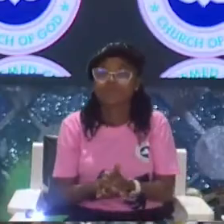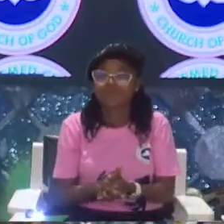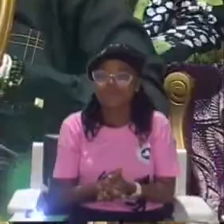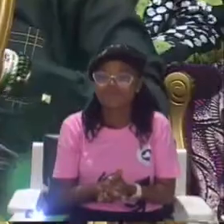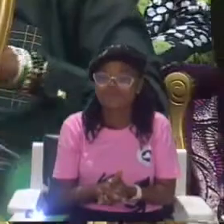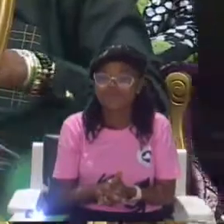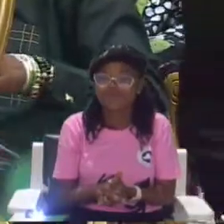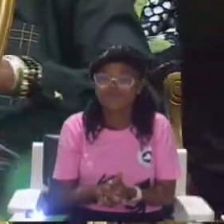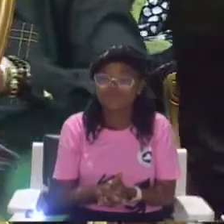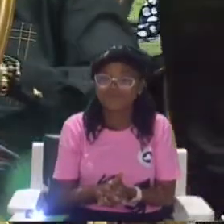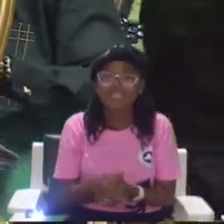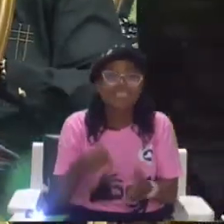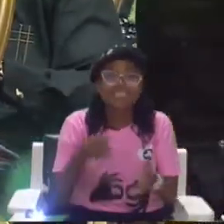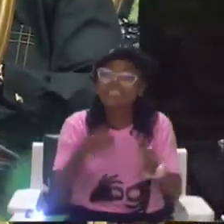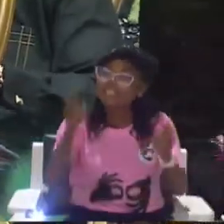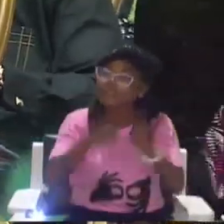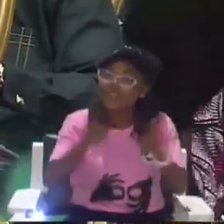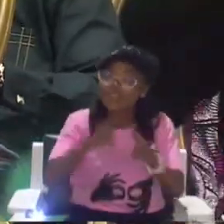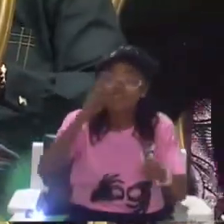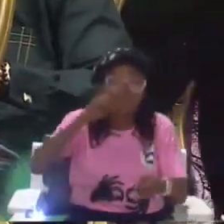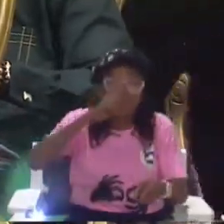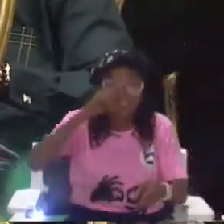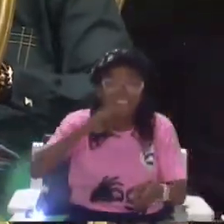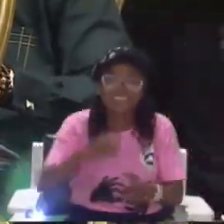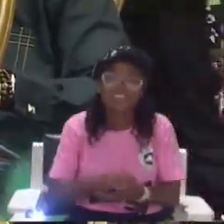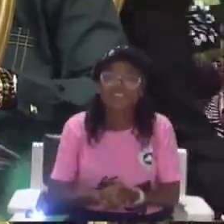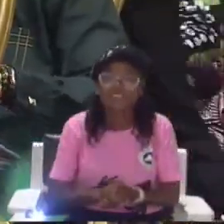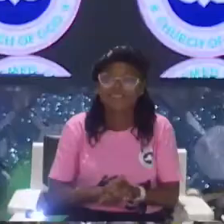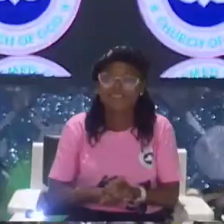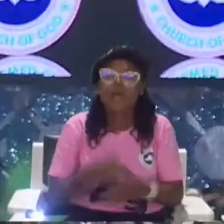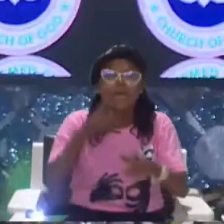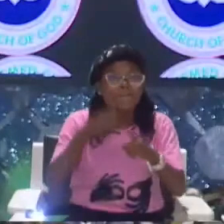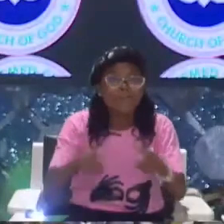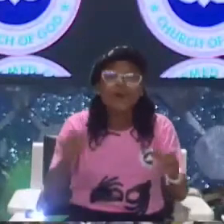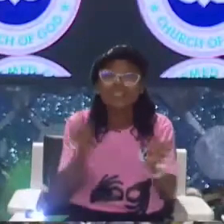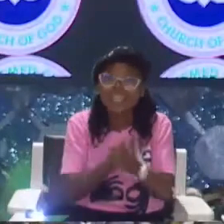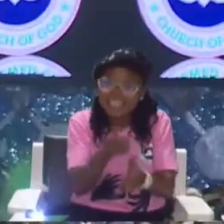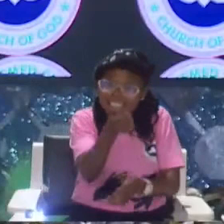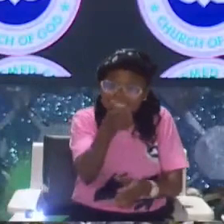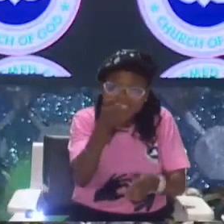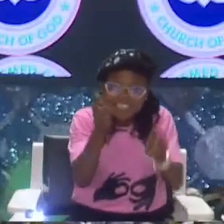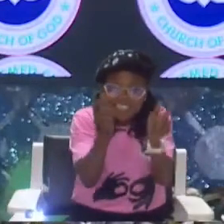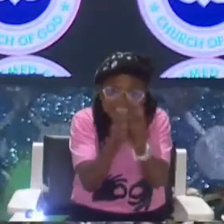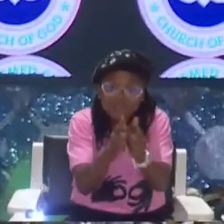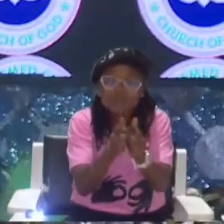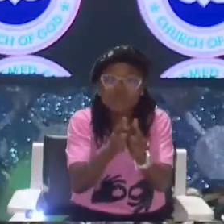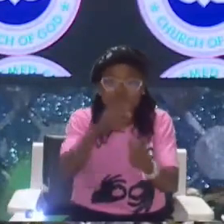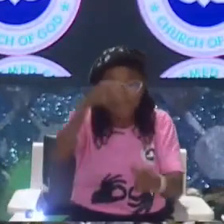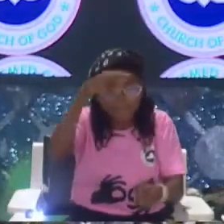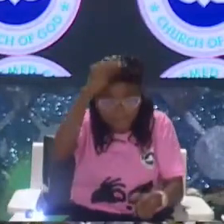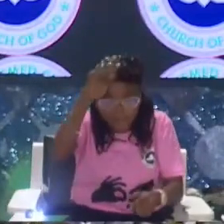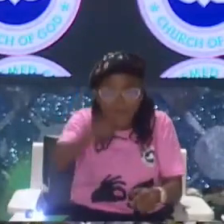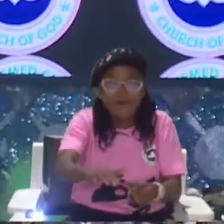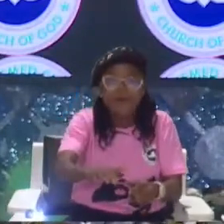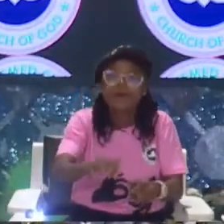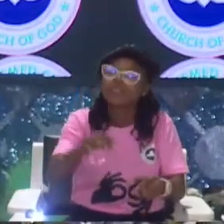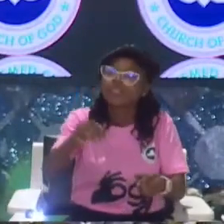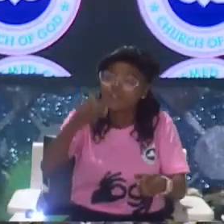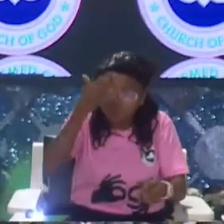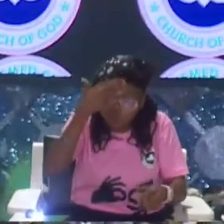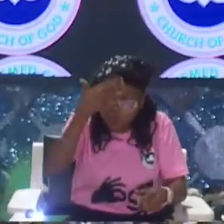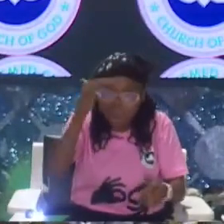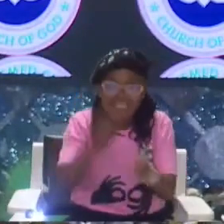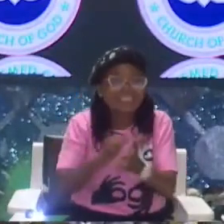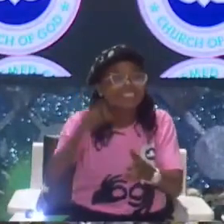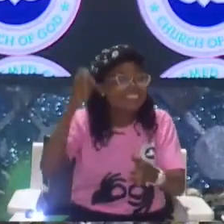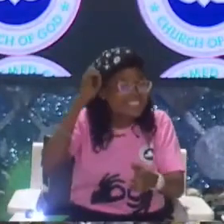It sounds funny. Ó dàbí àwàdà. But that little boy knew he got something. Ṣùgbọ́n ọmọ kékeré yẹn